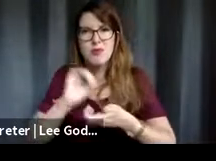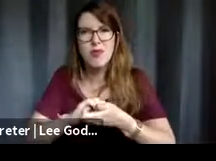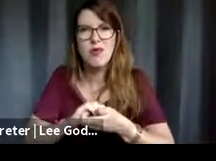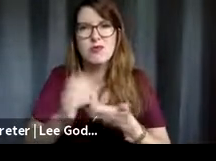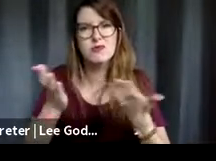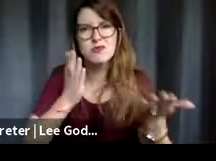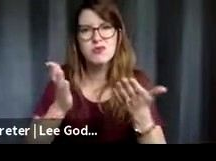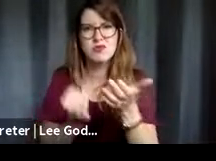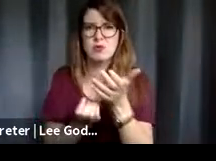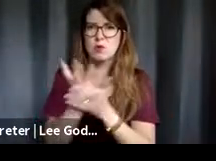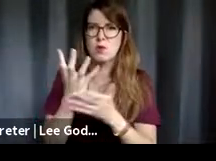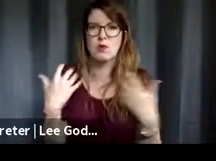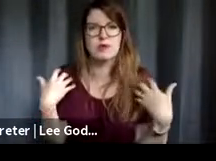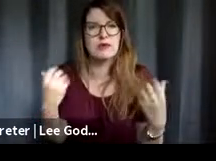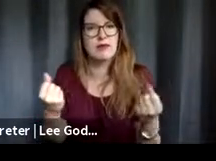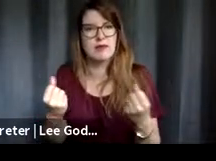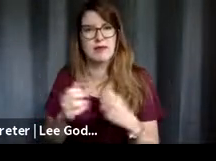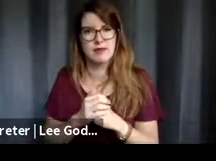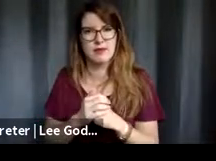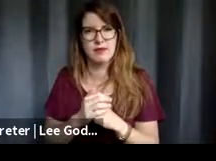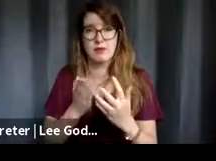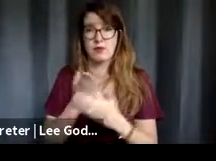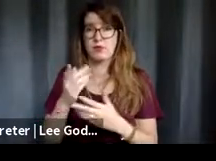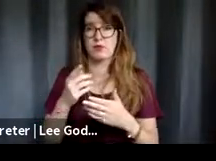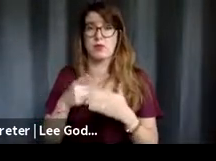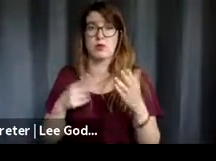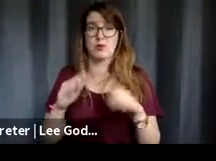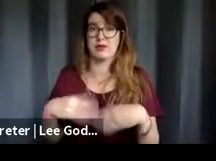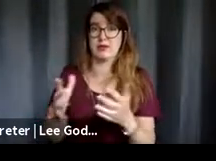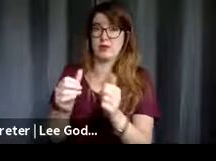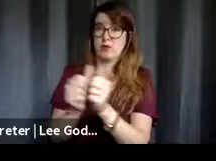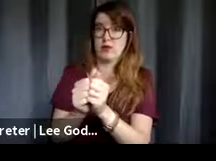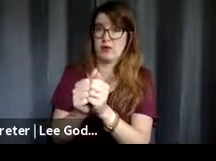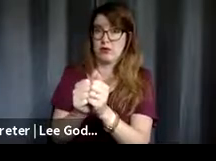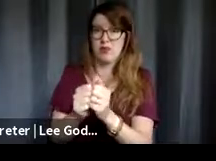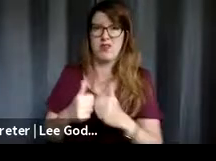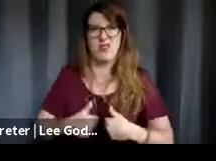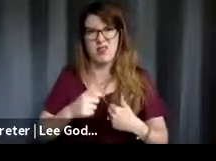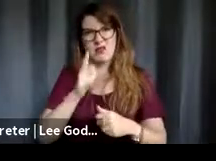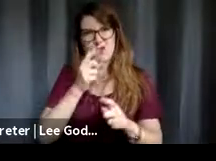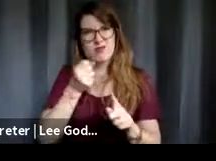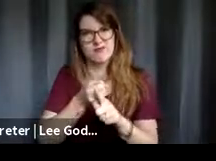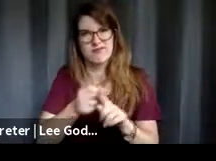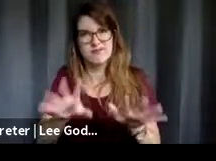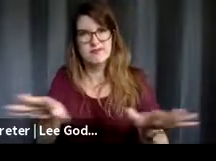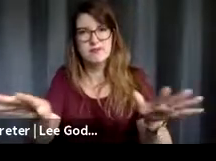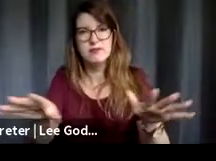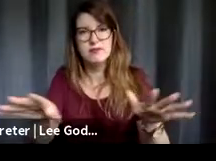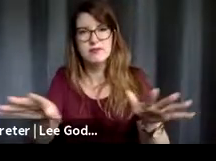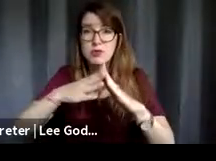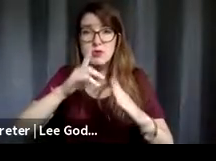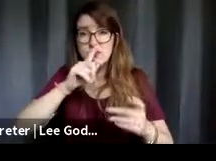serve, grow, and heal. Through what we give together, lives are impacted, communities